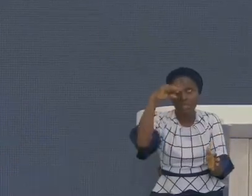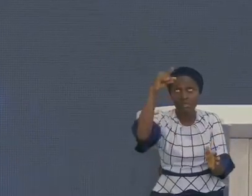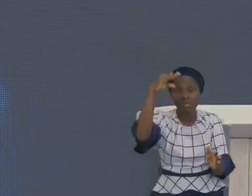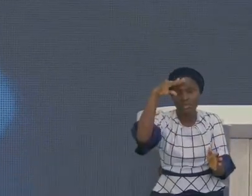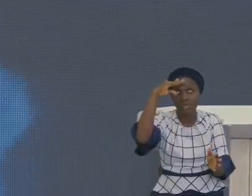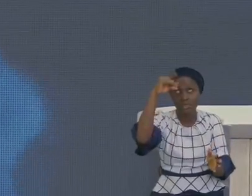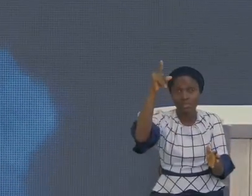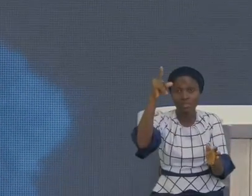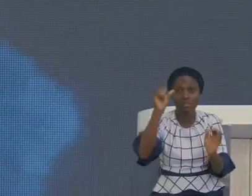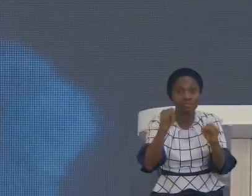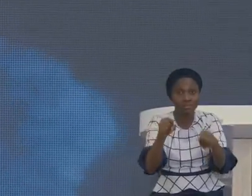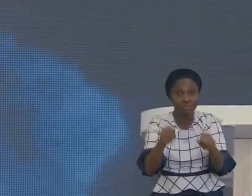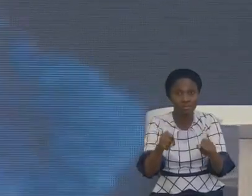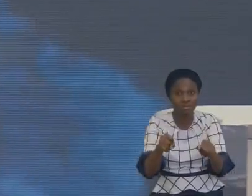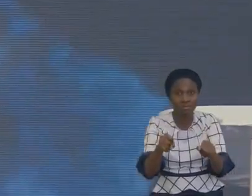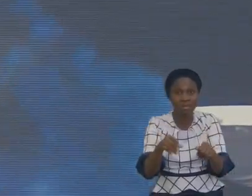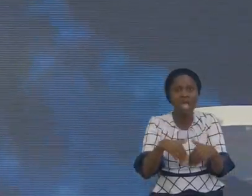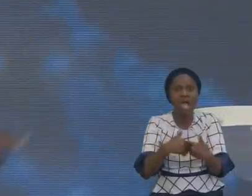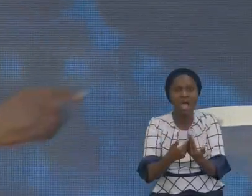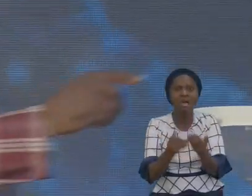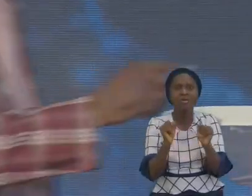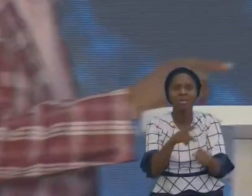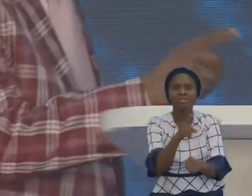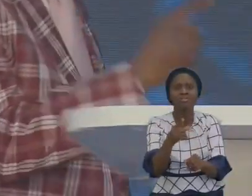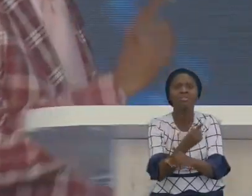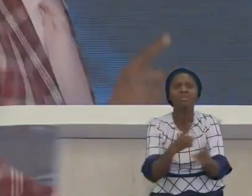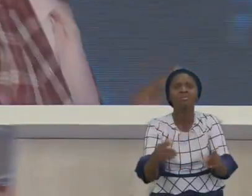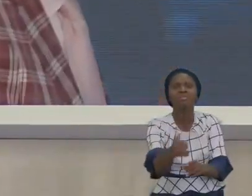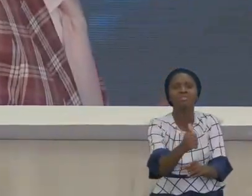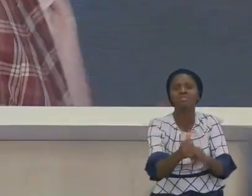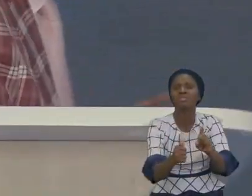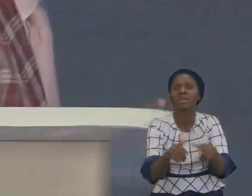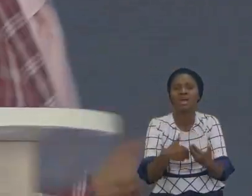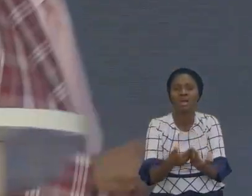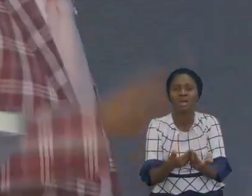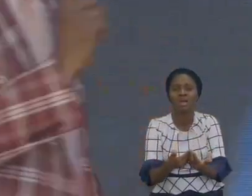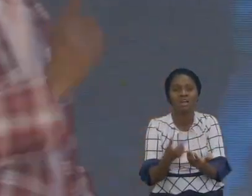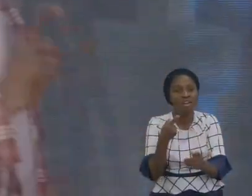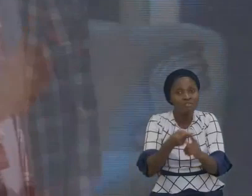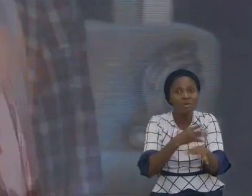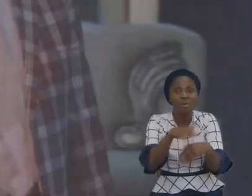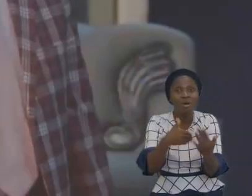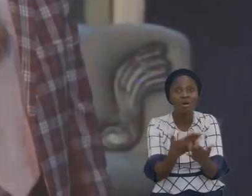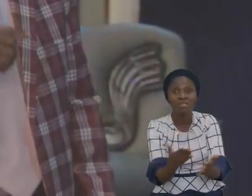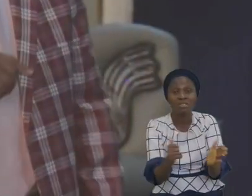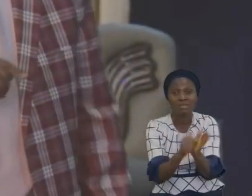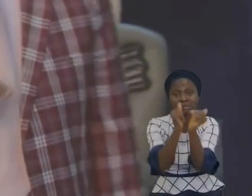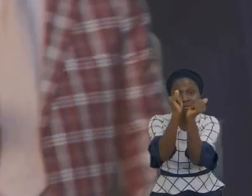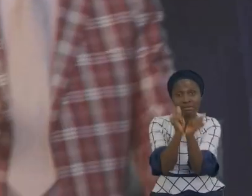the things that tie you down? As you come, you